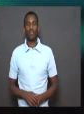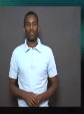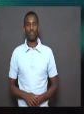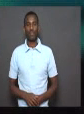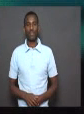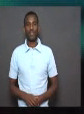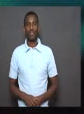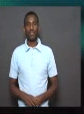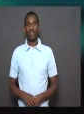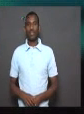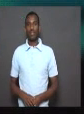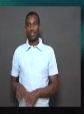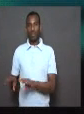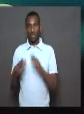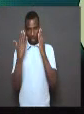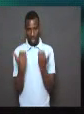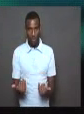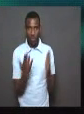Students, let's get ready.